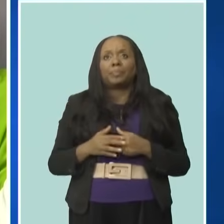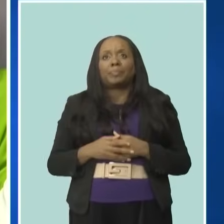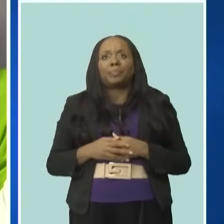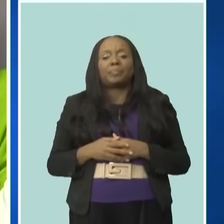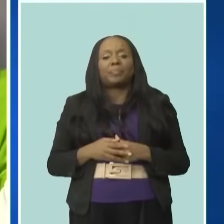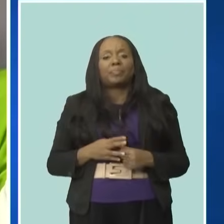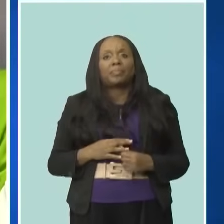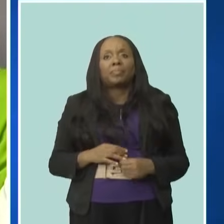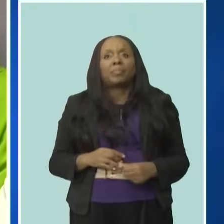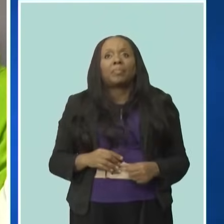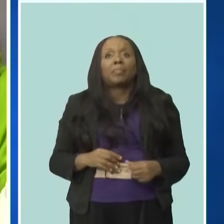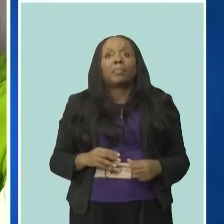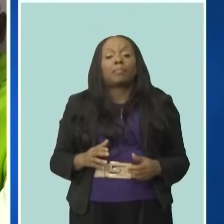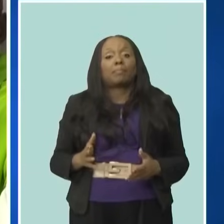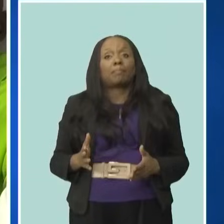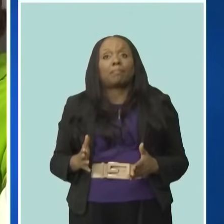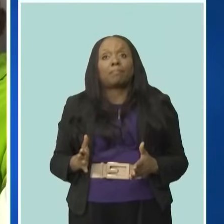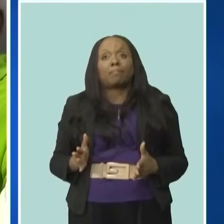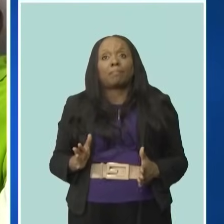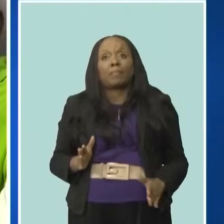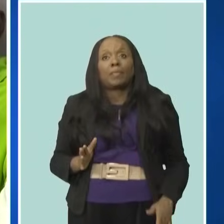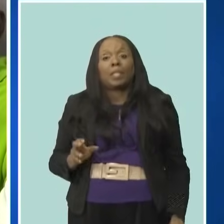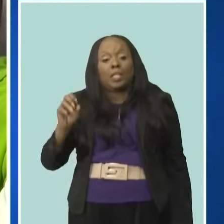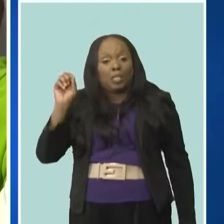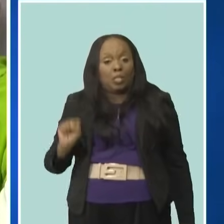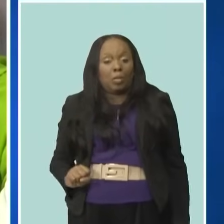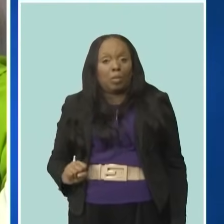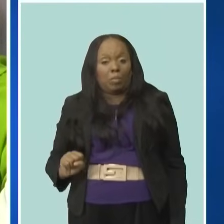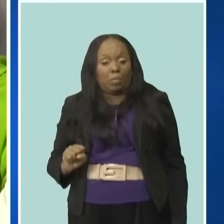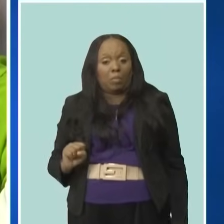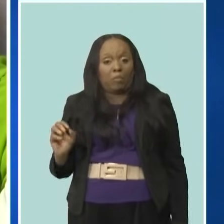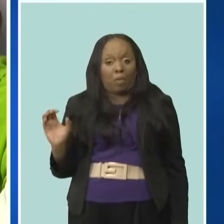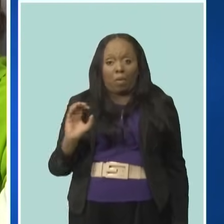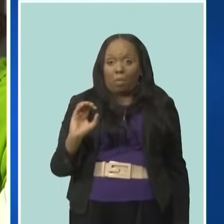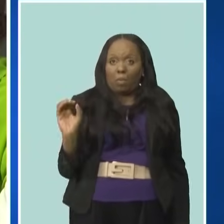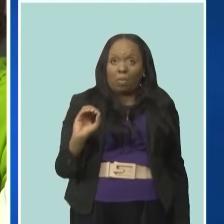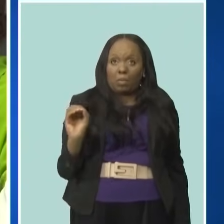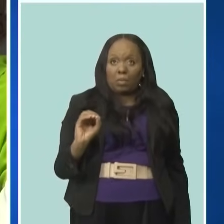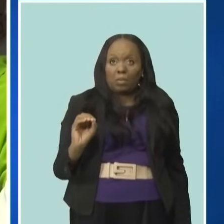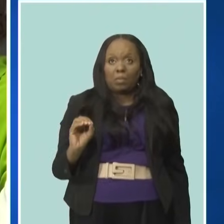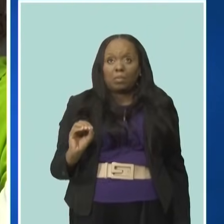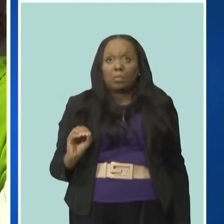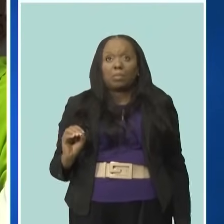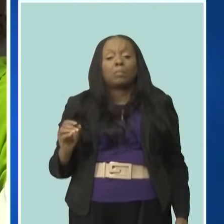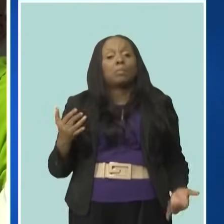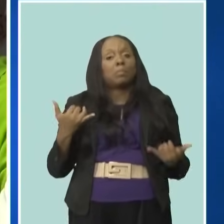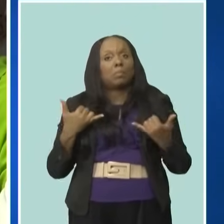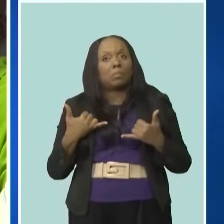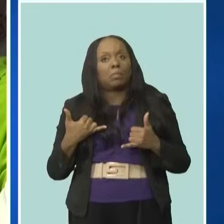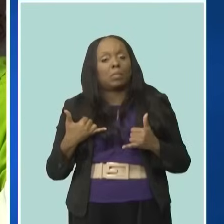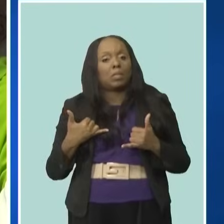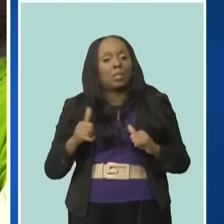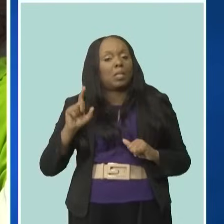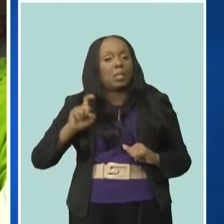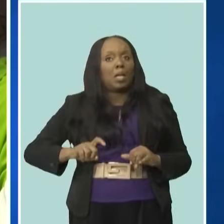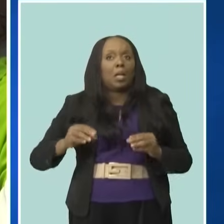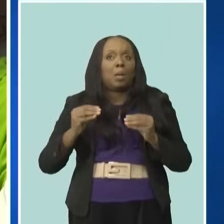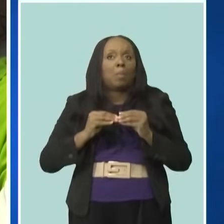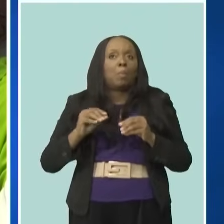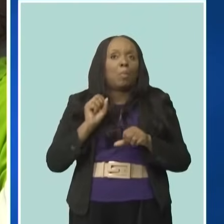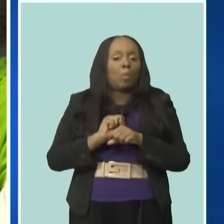onto Oistins, again partnering with our fisheries partners to do some work to make Oistins and the Bay Gardens